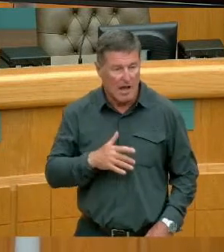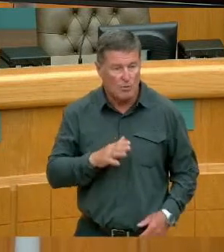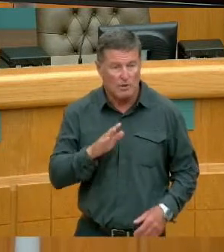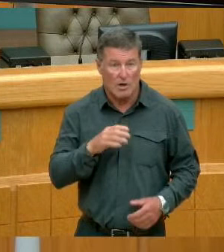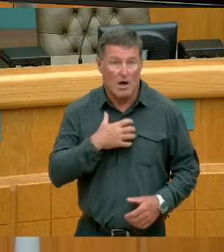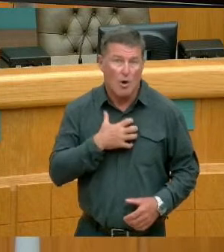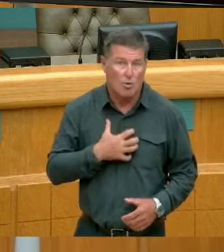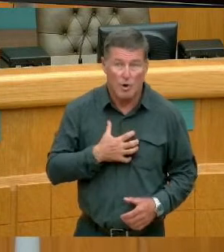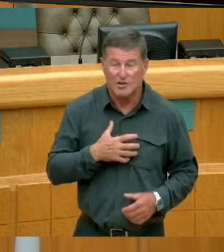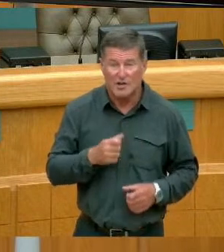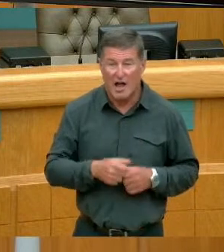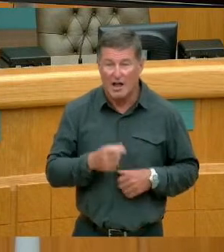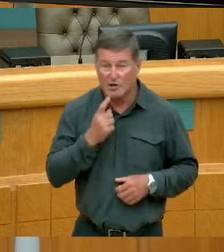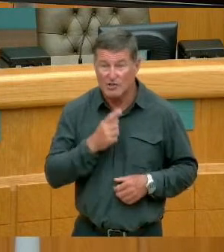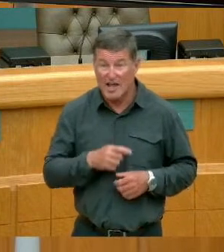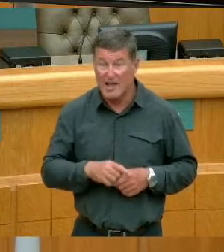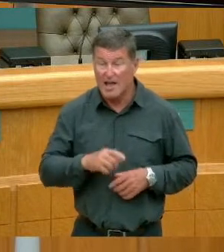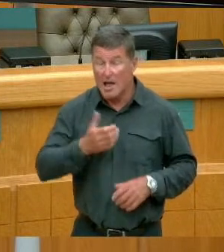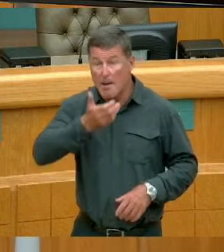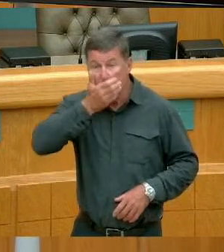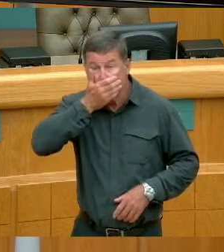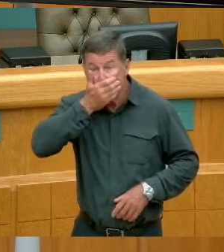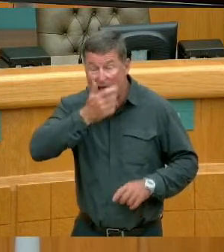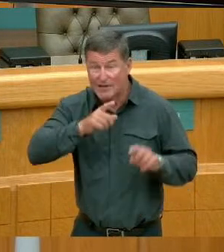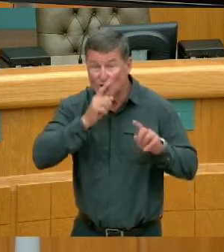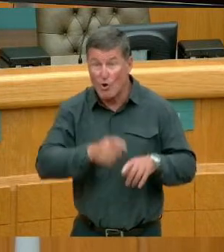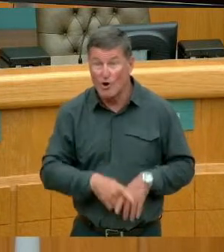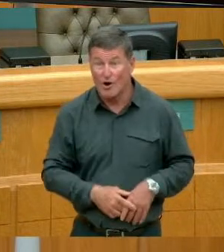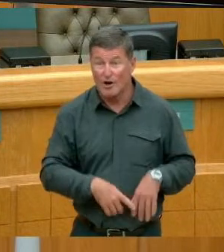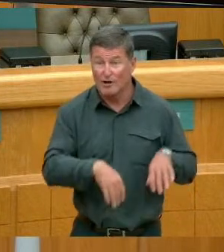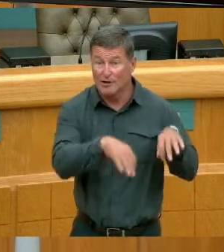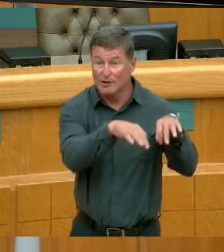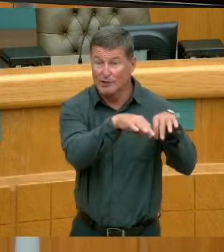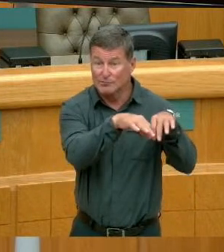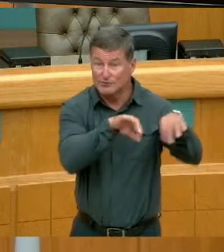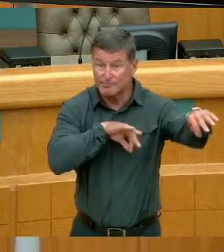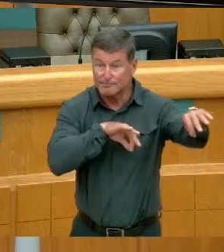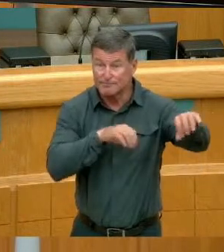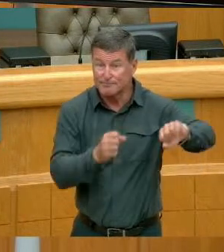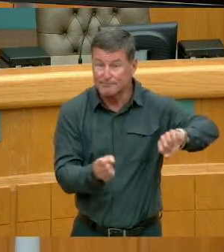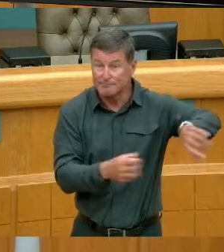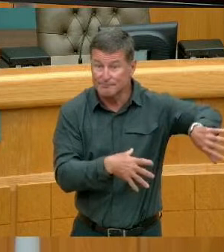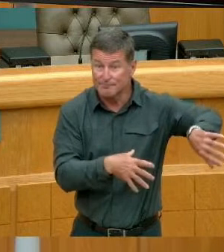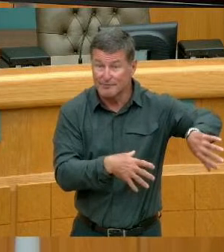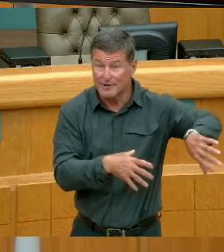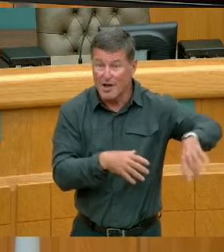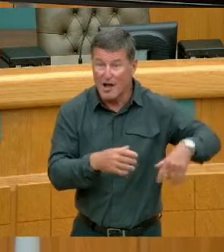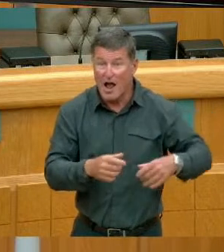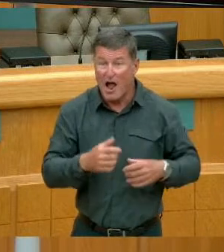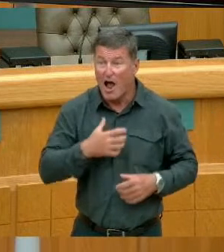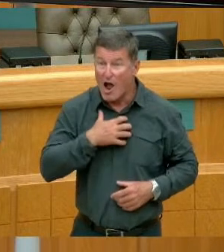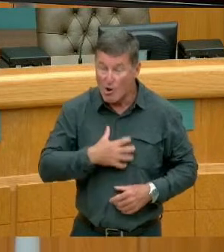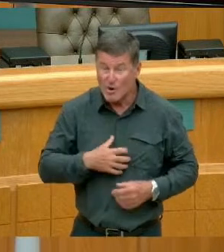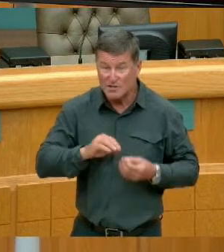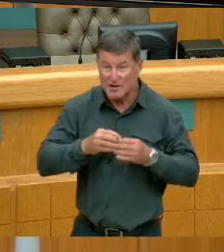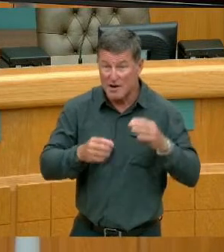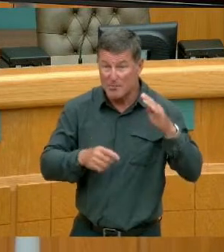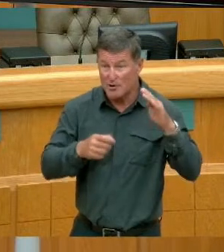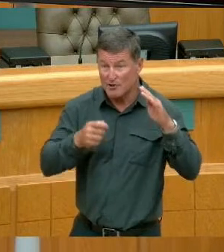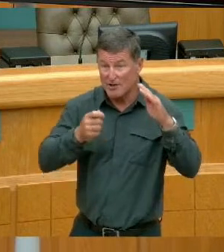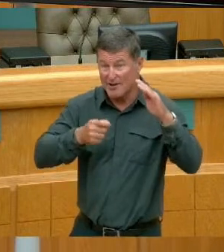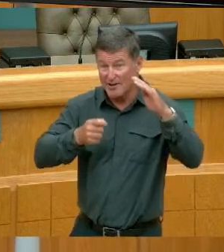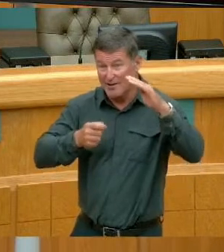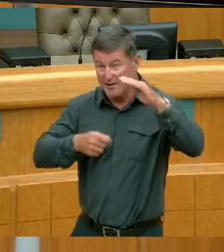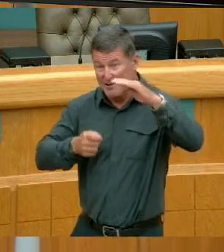be able to remove that order and allow us to go backwards where we were a month ago. But we're not